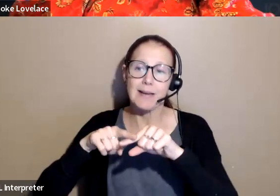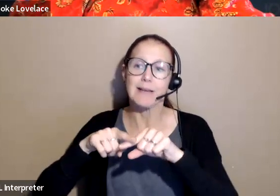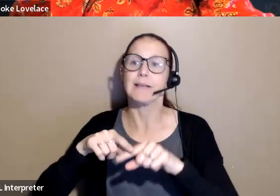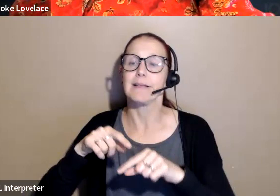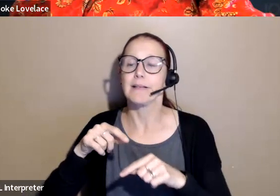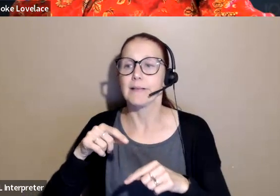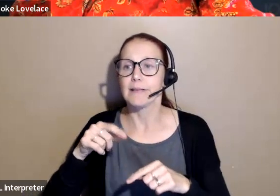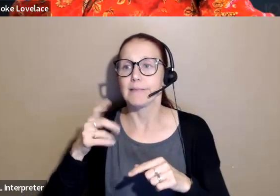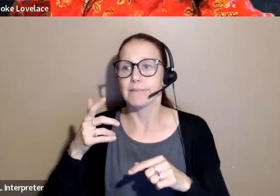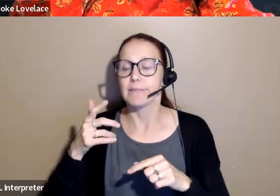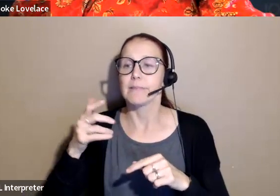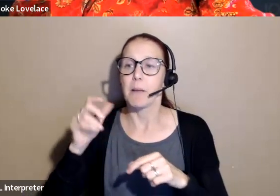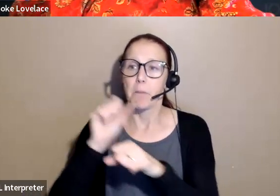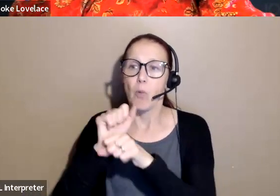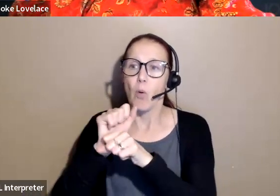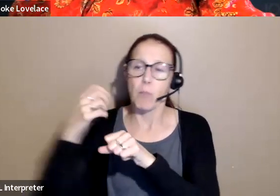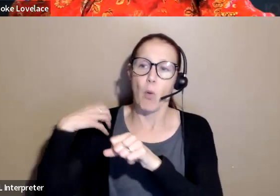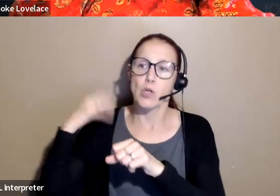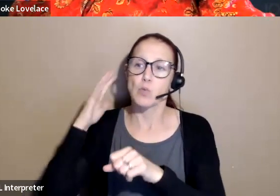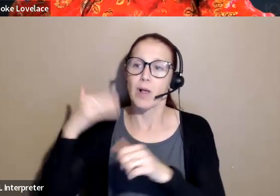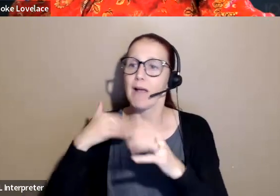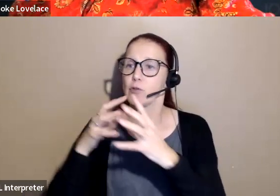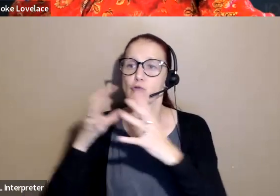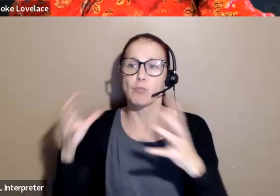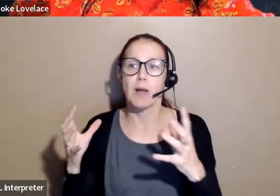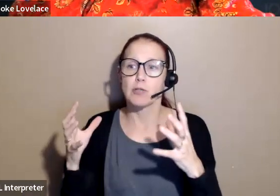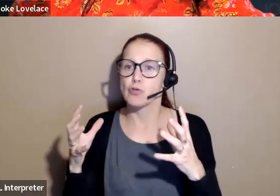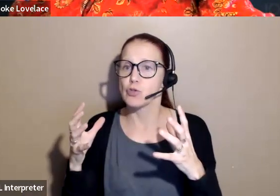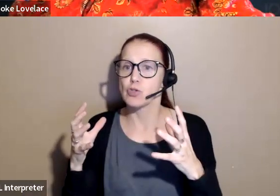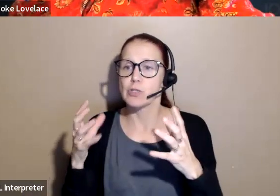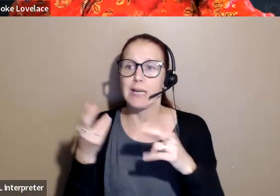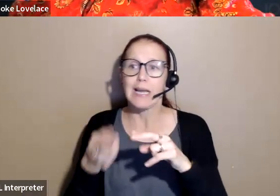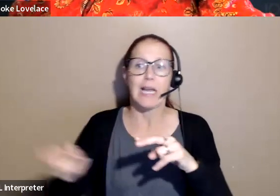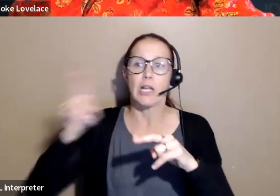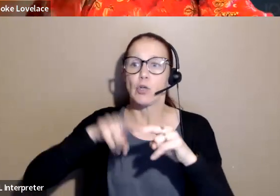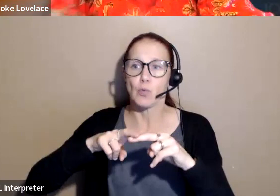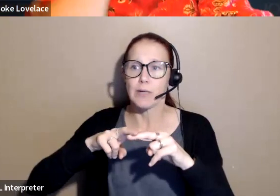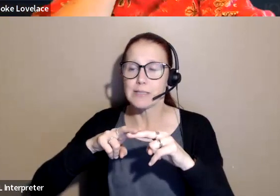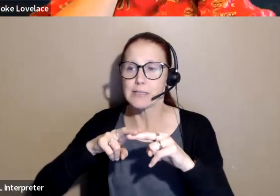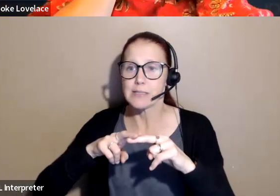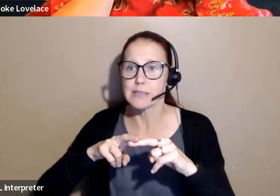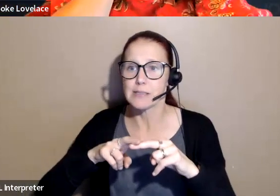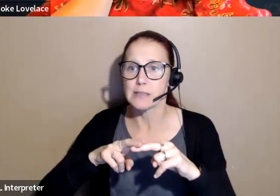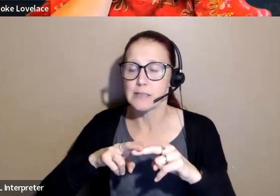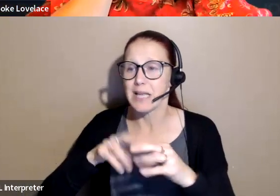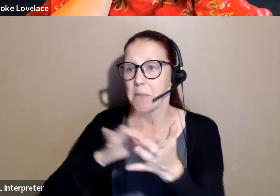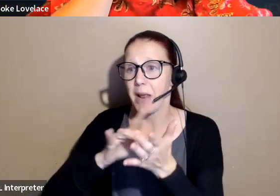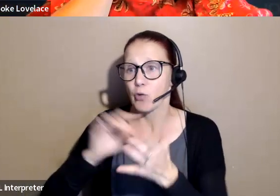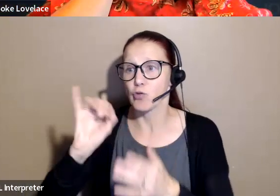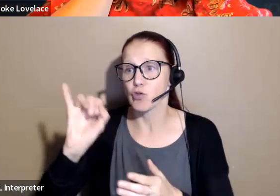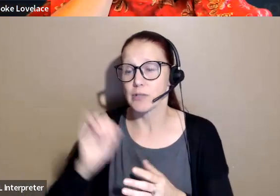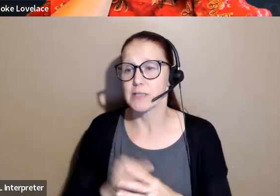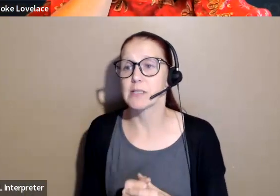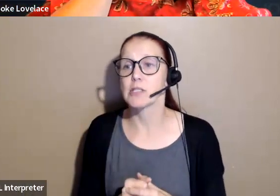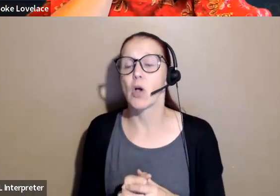that employers would have too much of an increase in medical insurance.